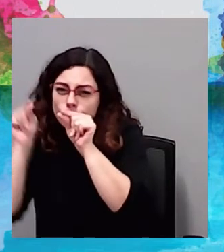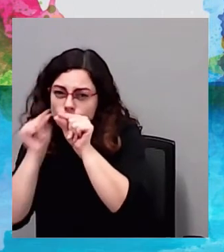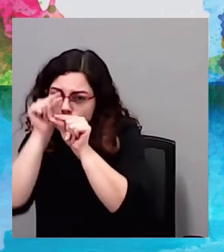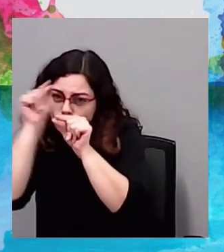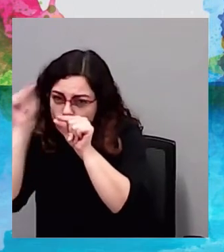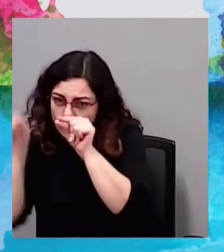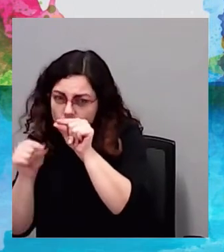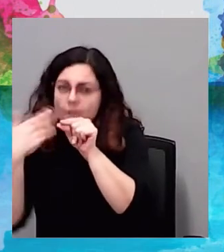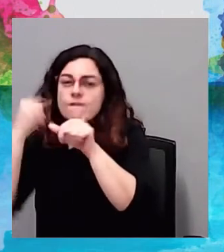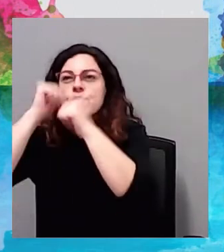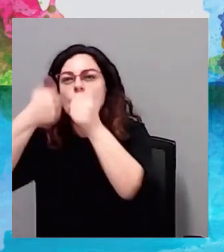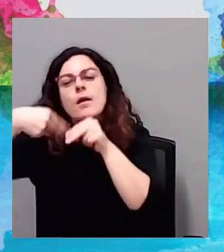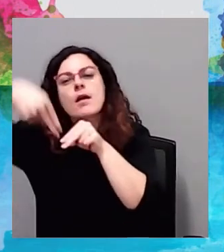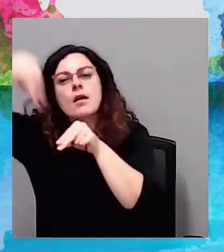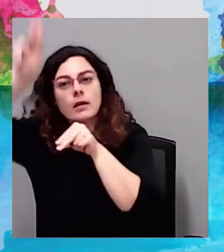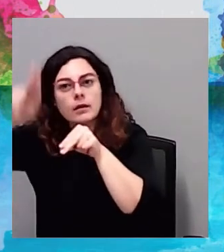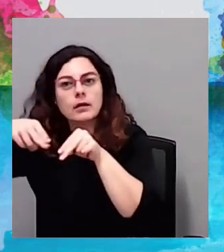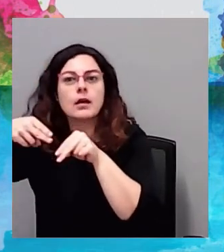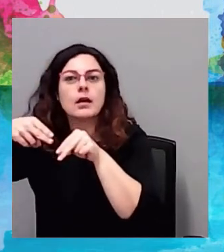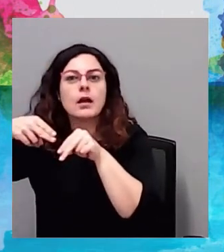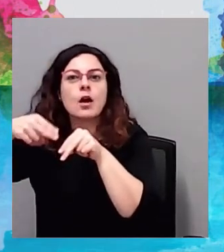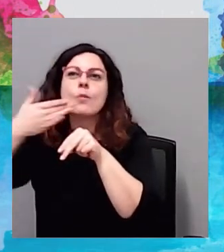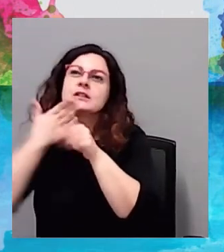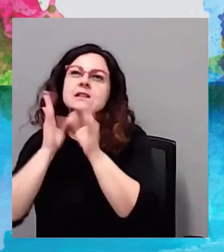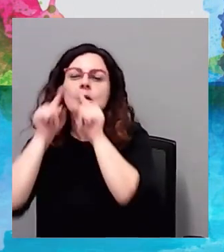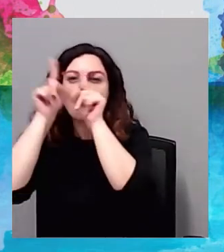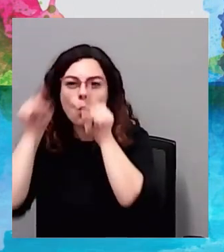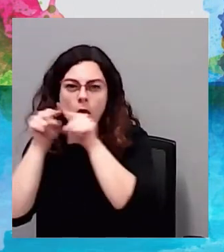Different type of painting technique here.